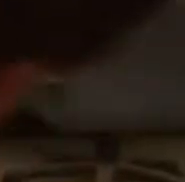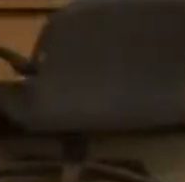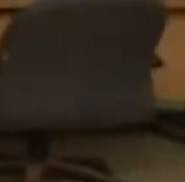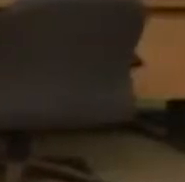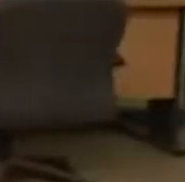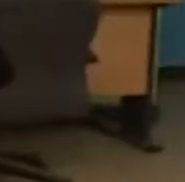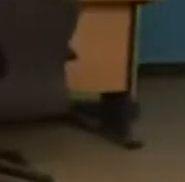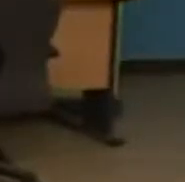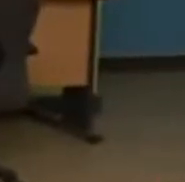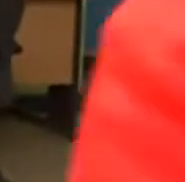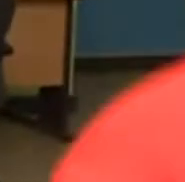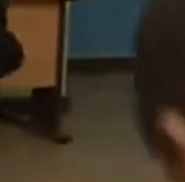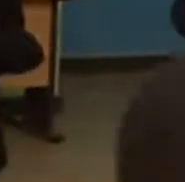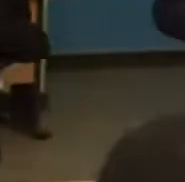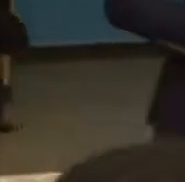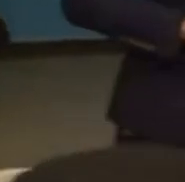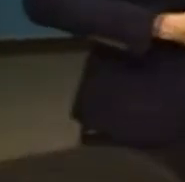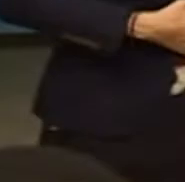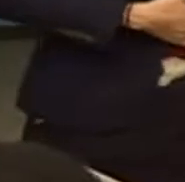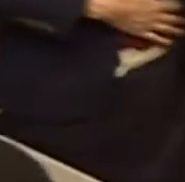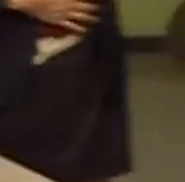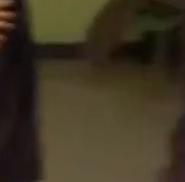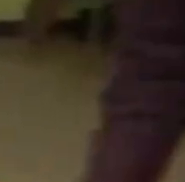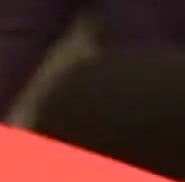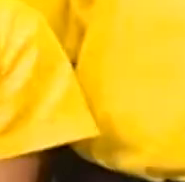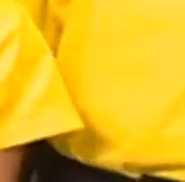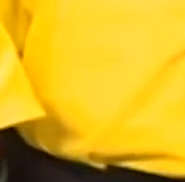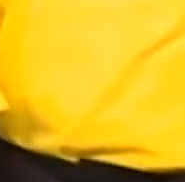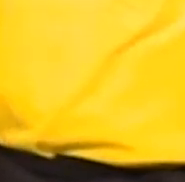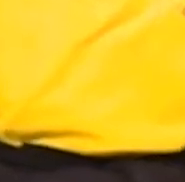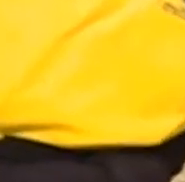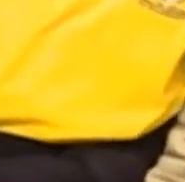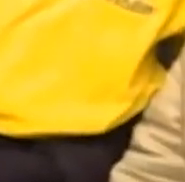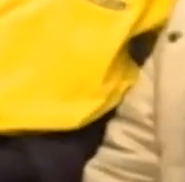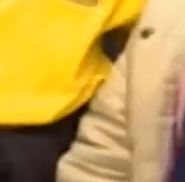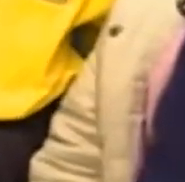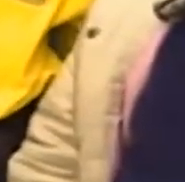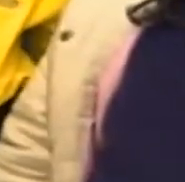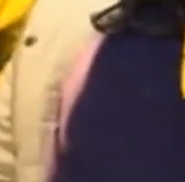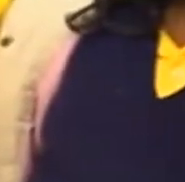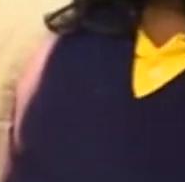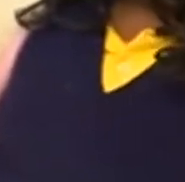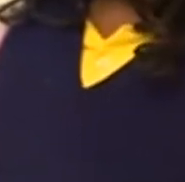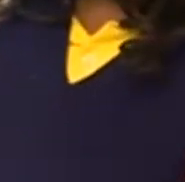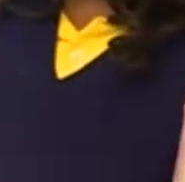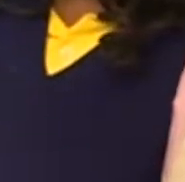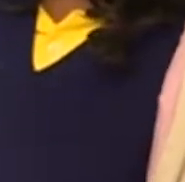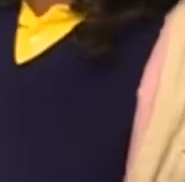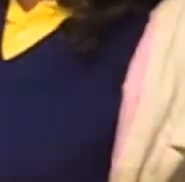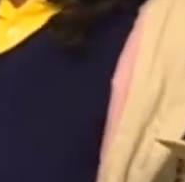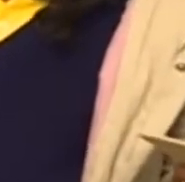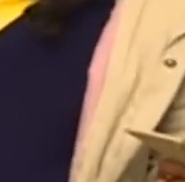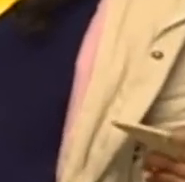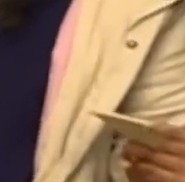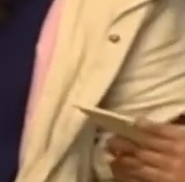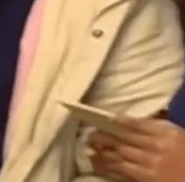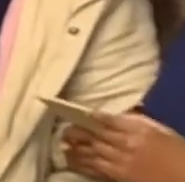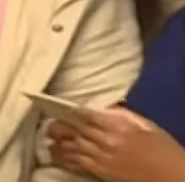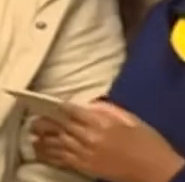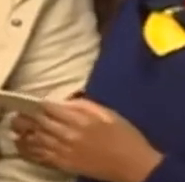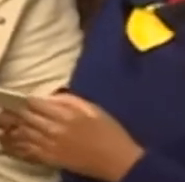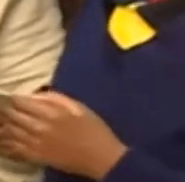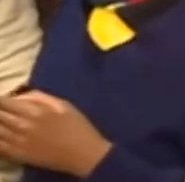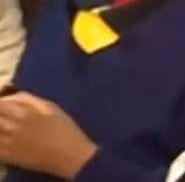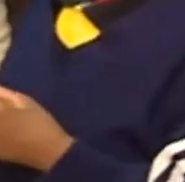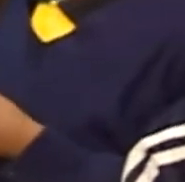the duo have debunked the myths associated with art. Give freedom to the children to do what